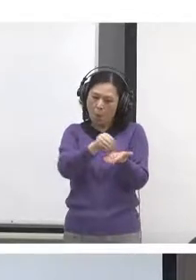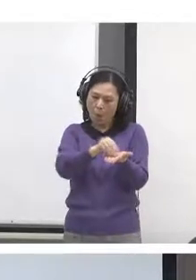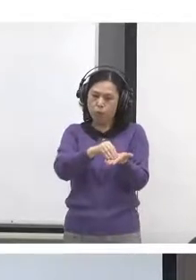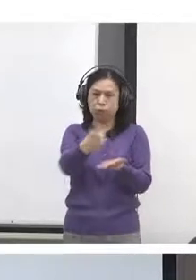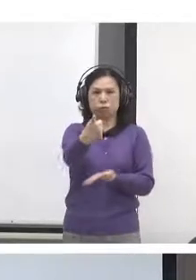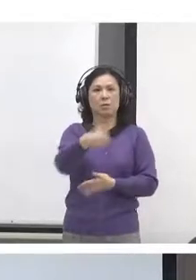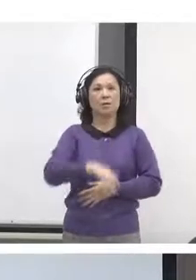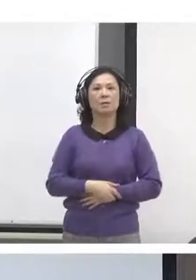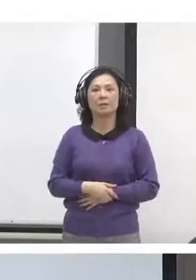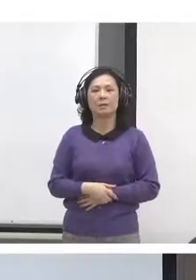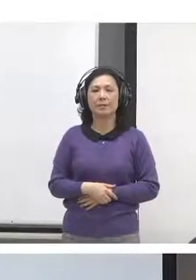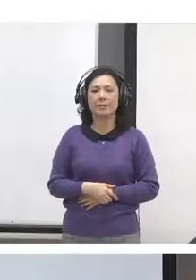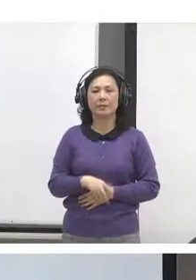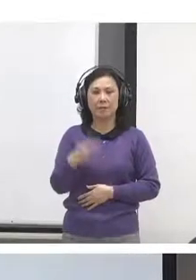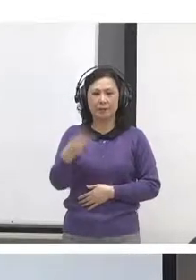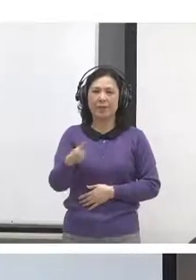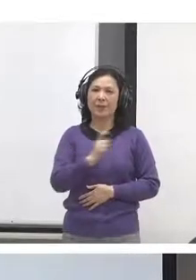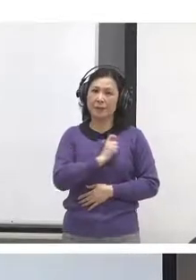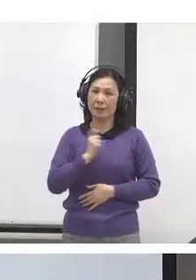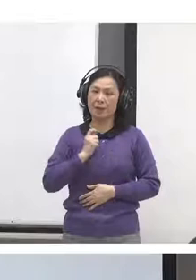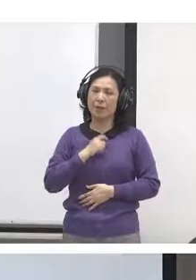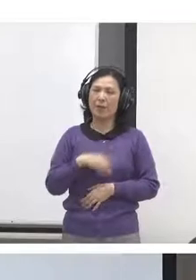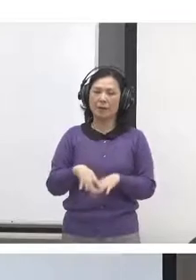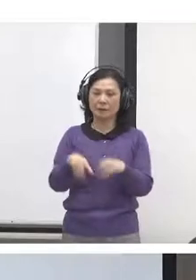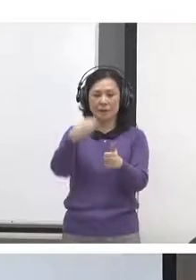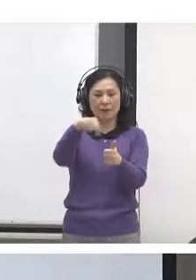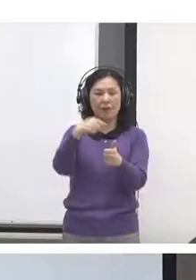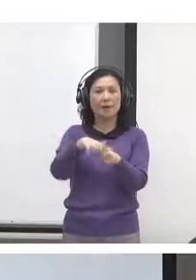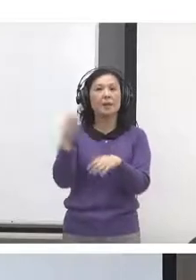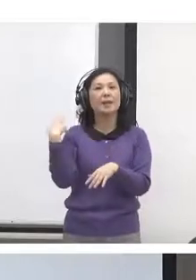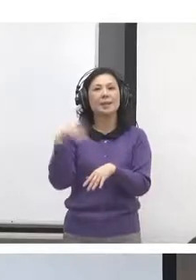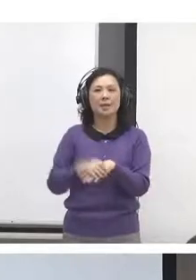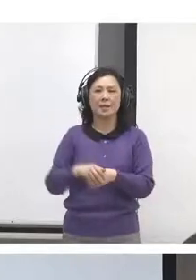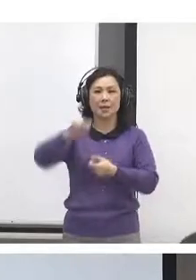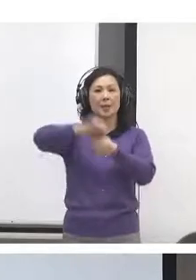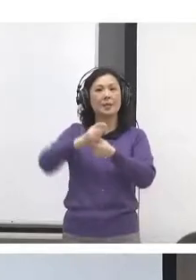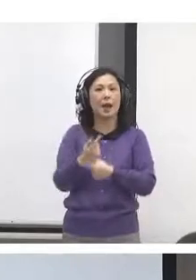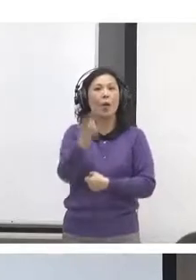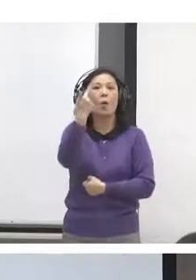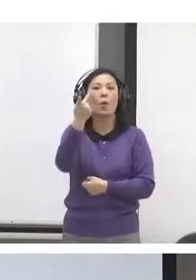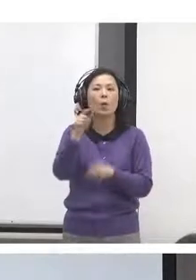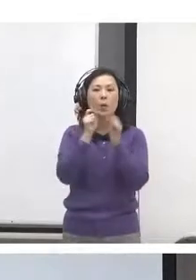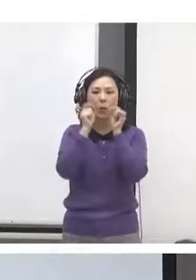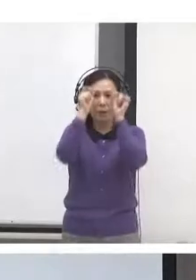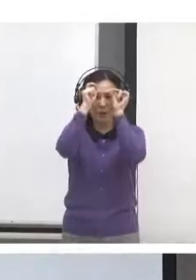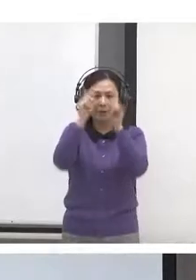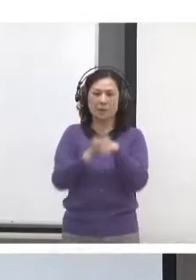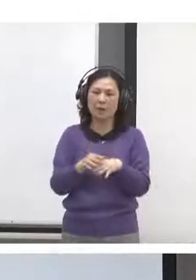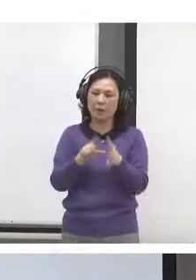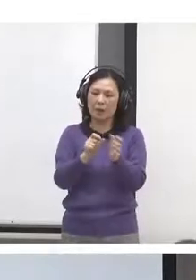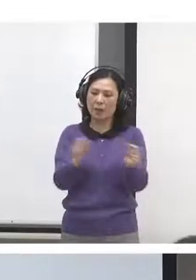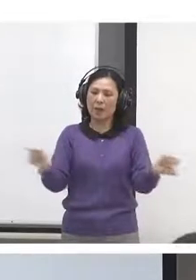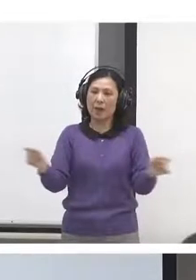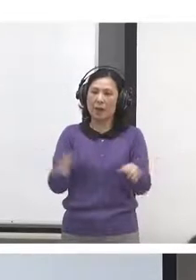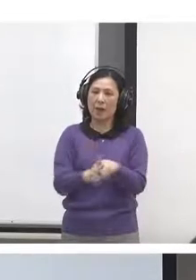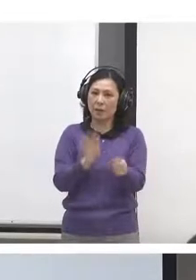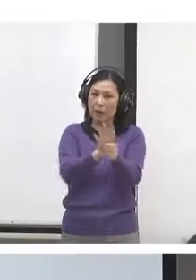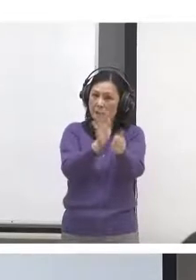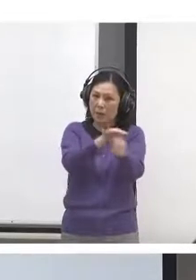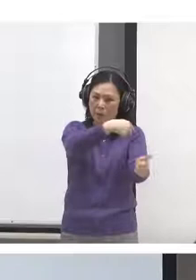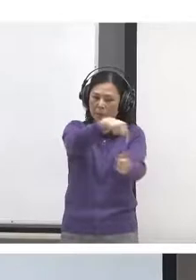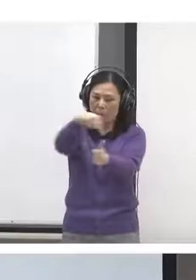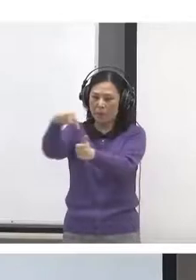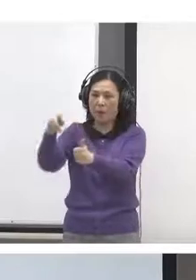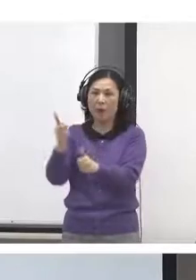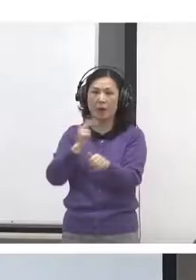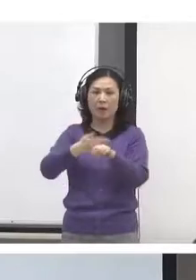known as Accelerator, has been partnering with local outreach groups to offer mentoring and tech education to precarious youth, aiming to equip themselves with